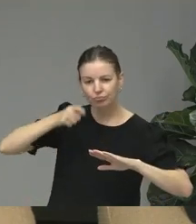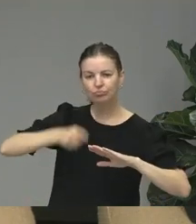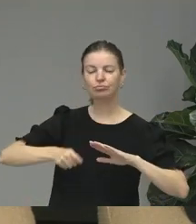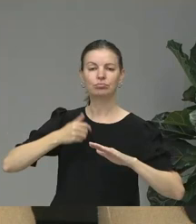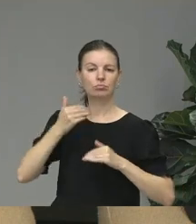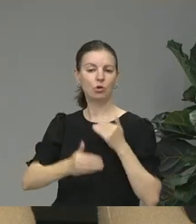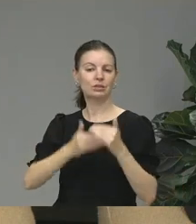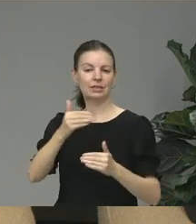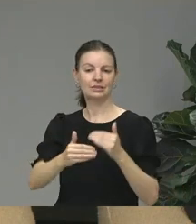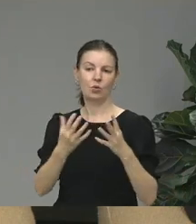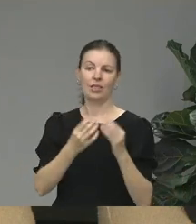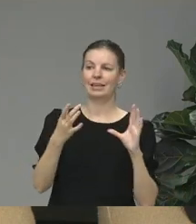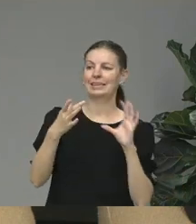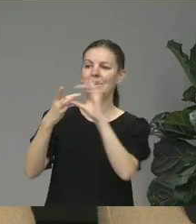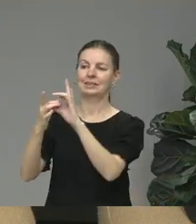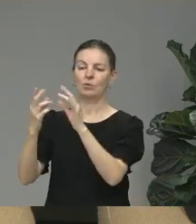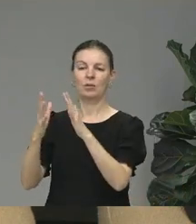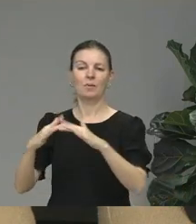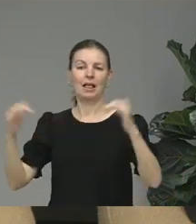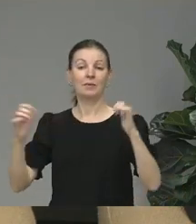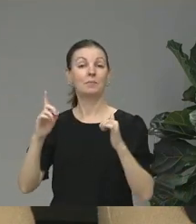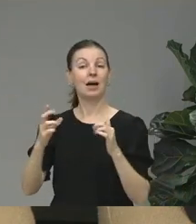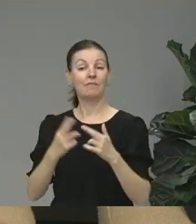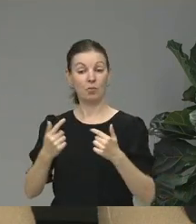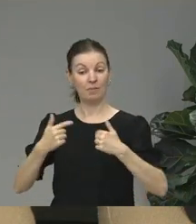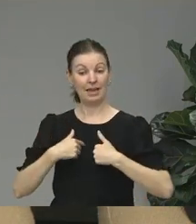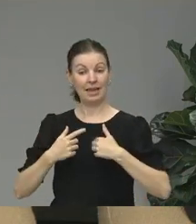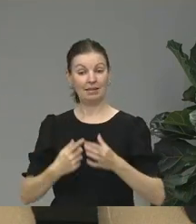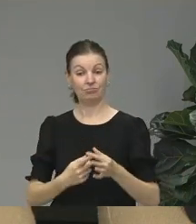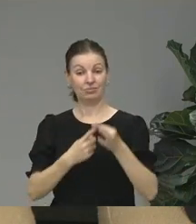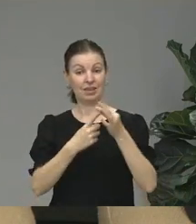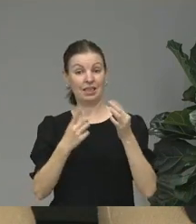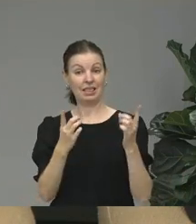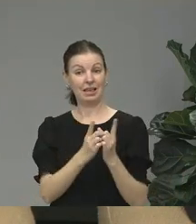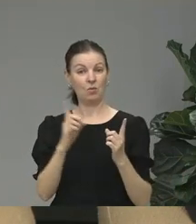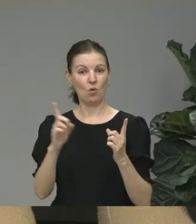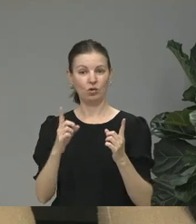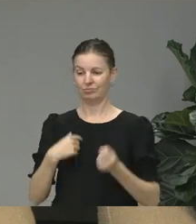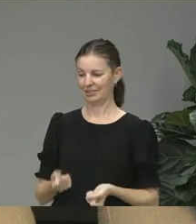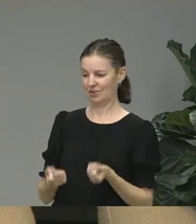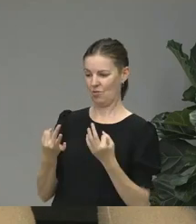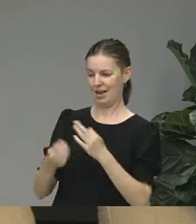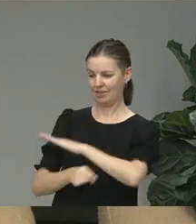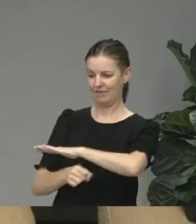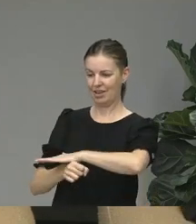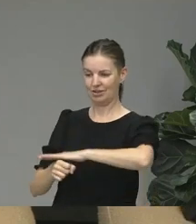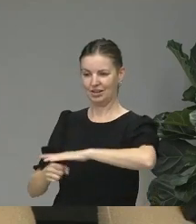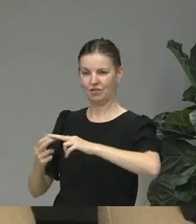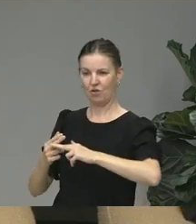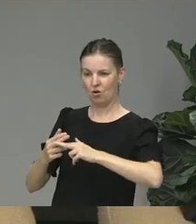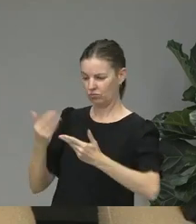think the key thing for me is the absence of that bedrock of rights against which that scrutiny is